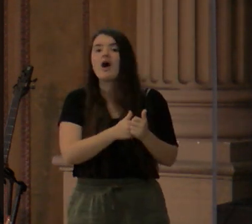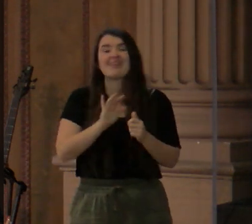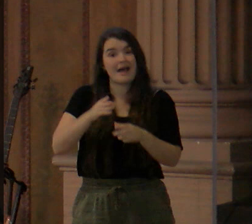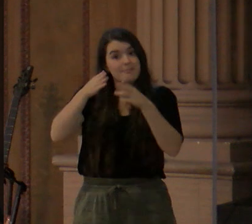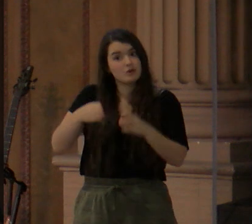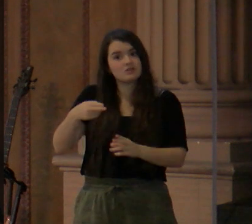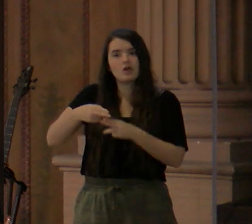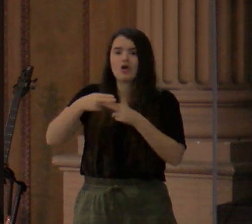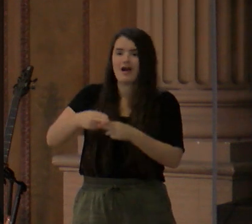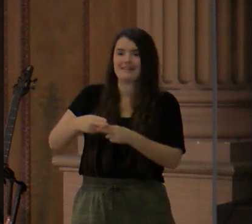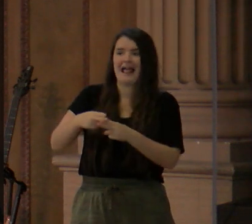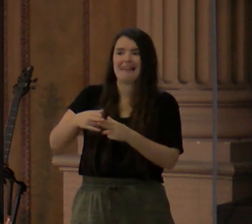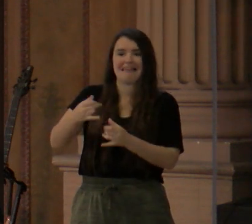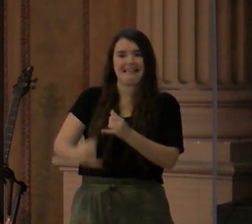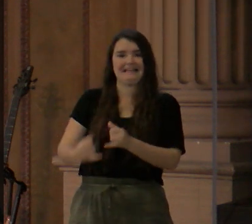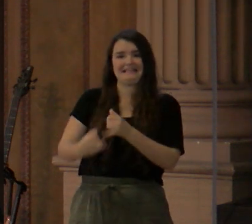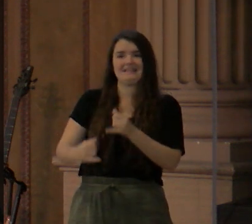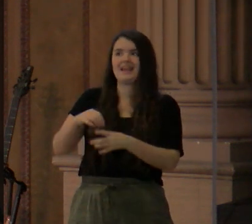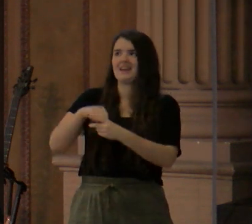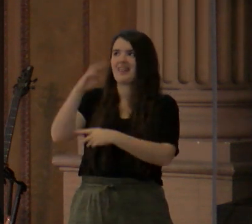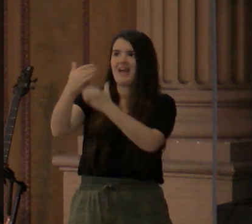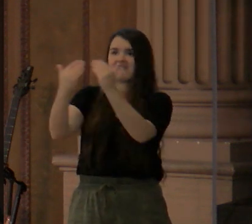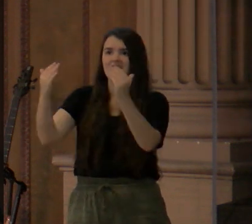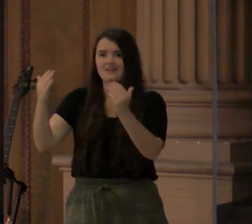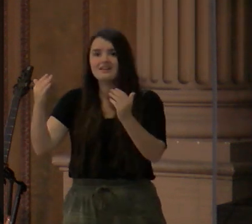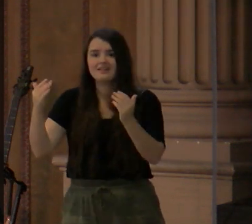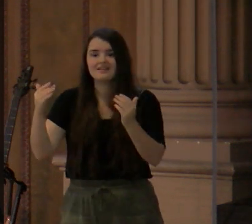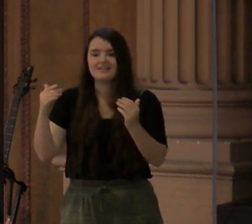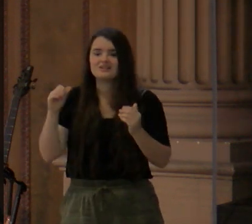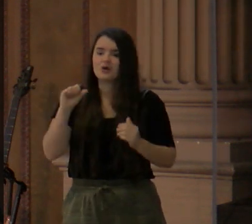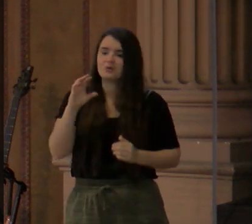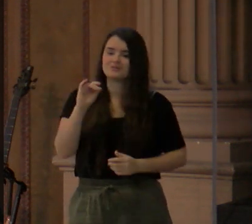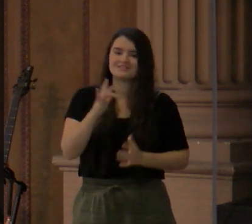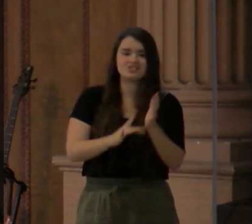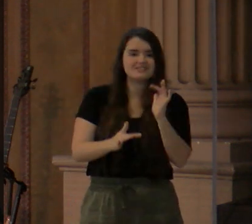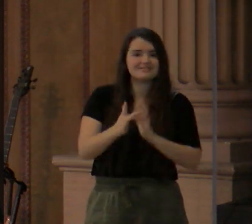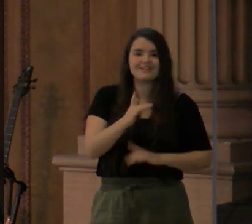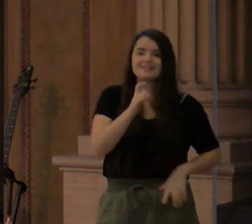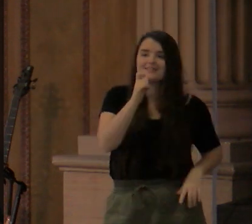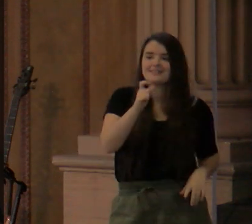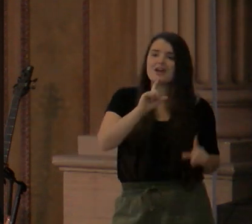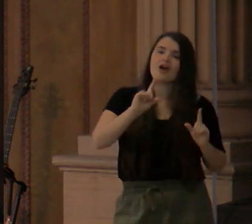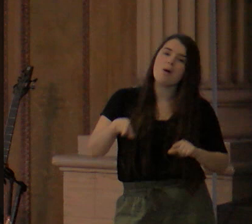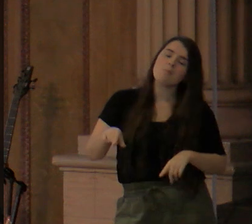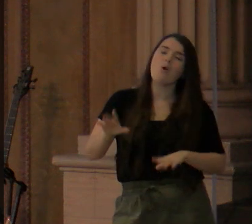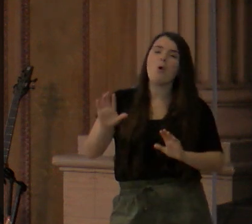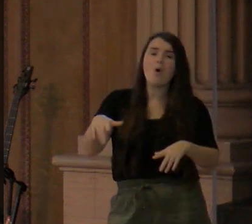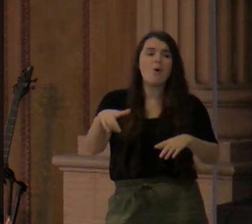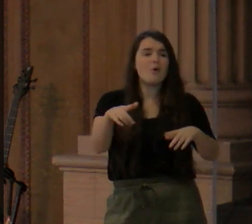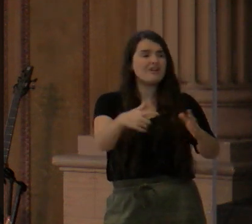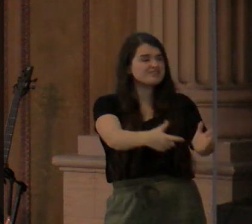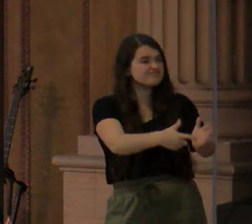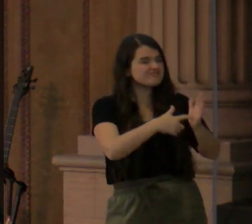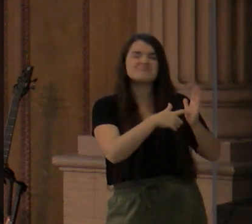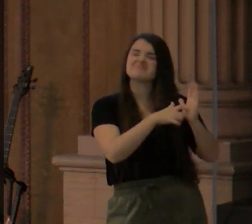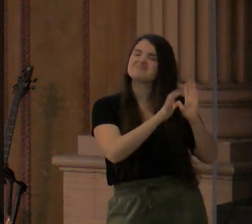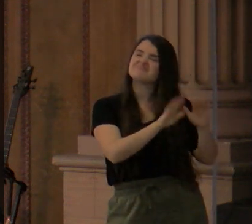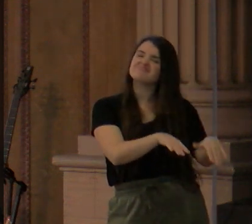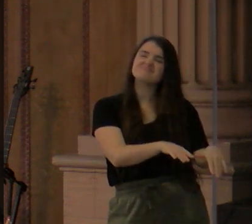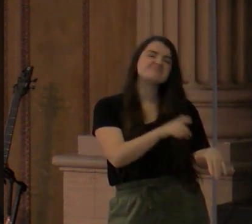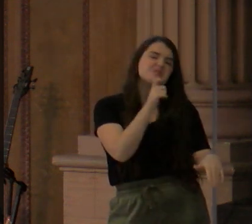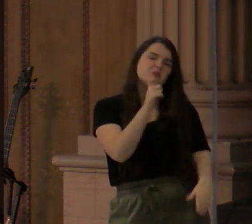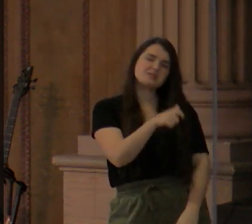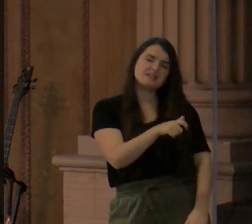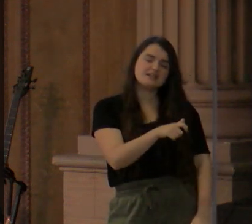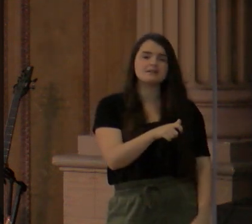in the kingdom of heaven. So Jesus isn't coming to relax the standards. And maybe we thought that this age of grace that we